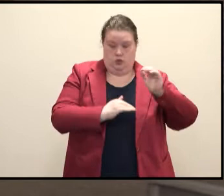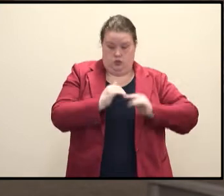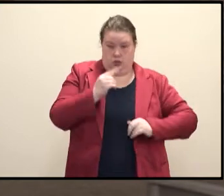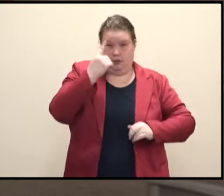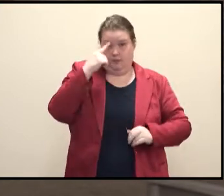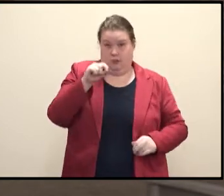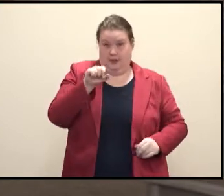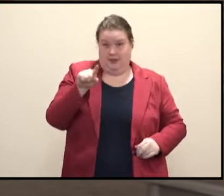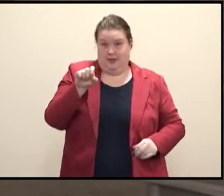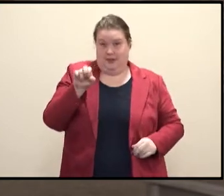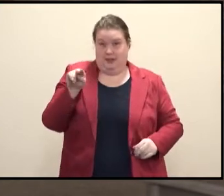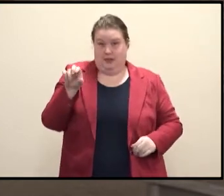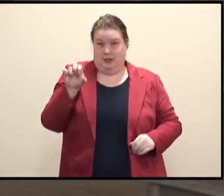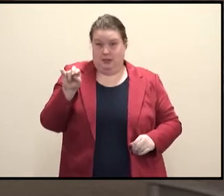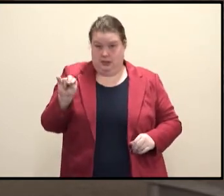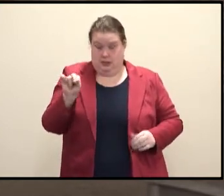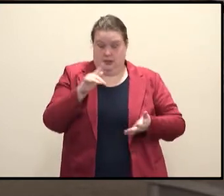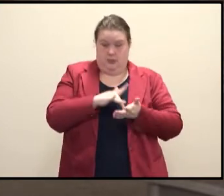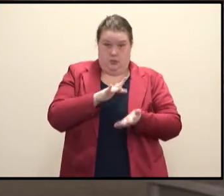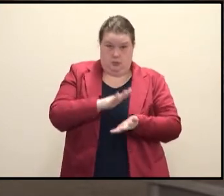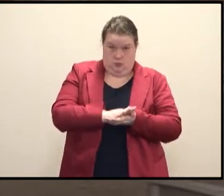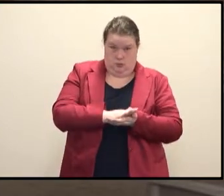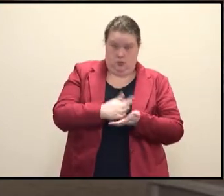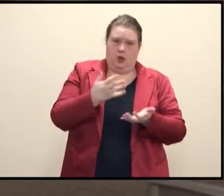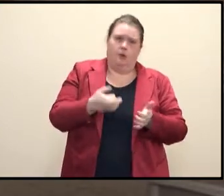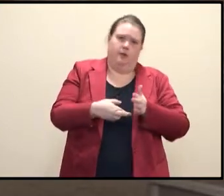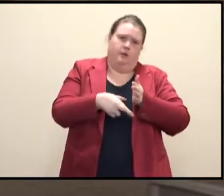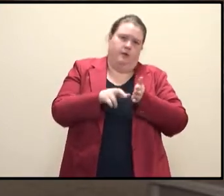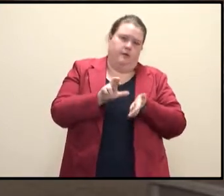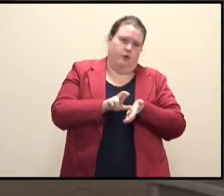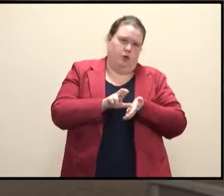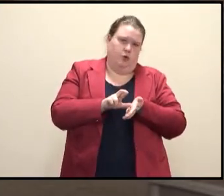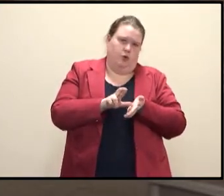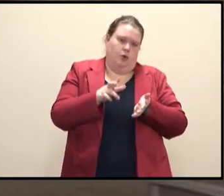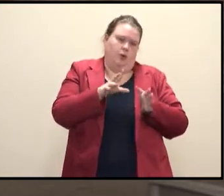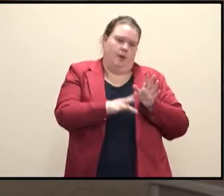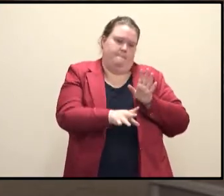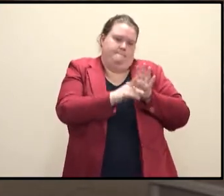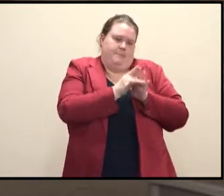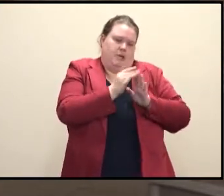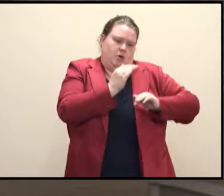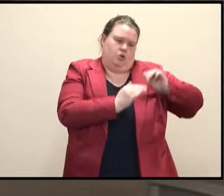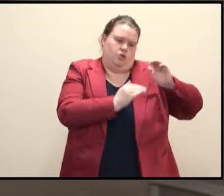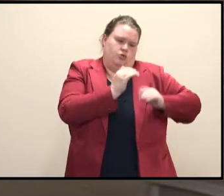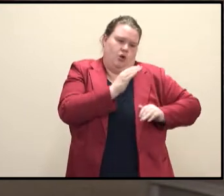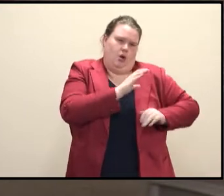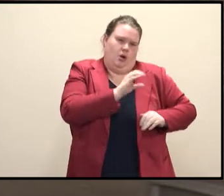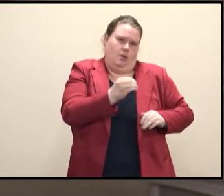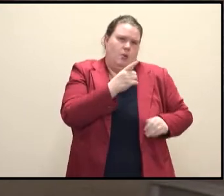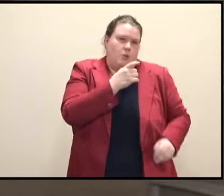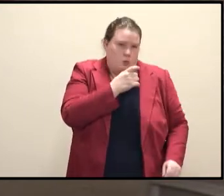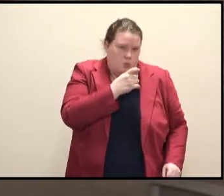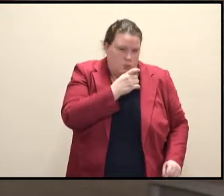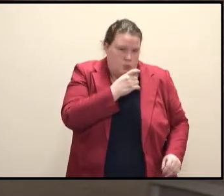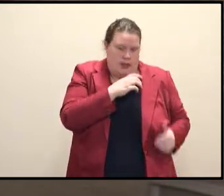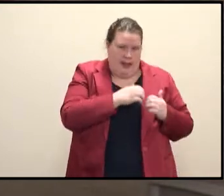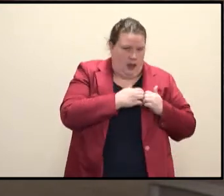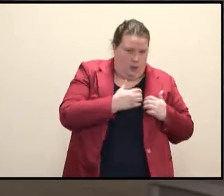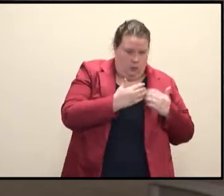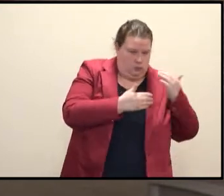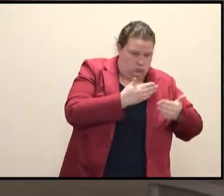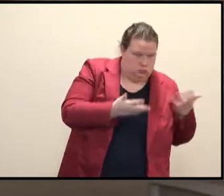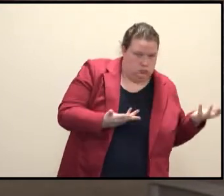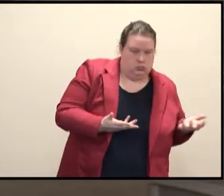the district's undertaken for the selection of the contractor to build the new Tennyson Middle School. In March of 2022, the